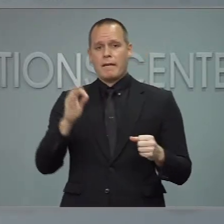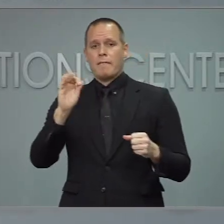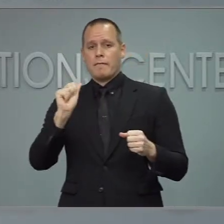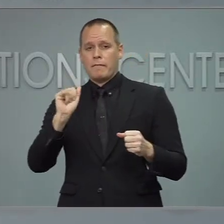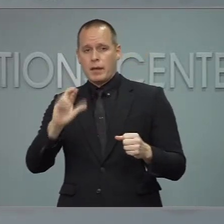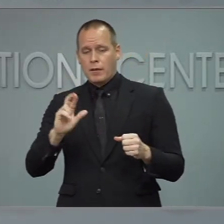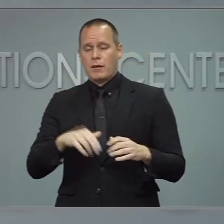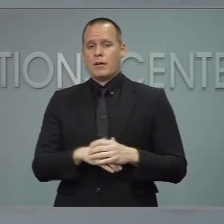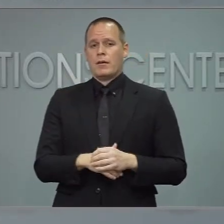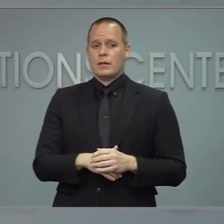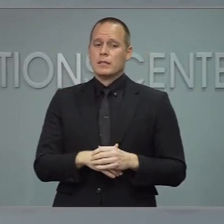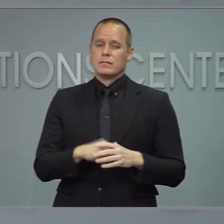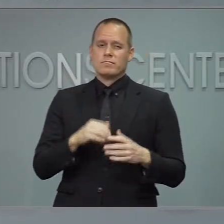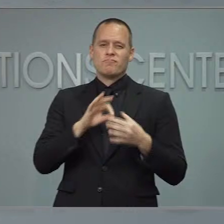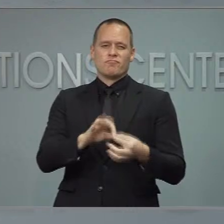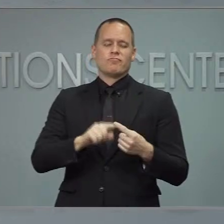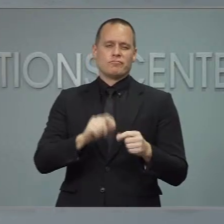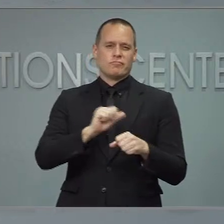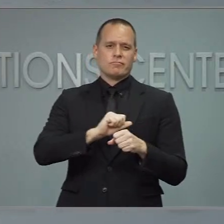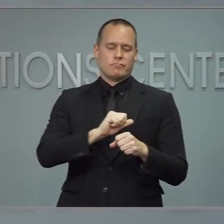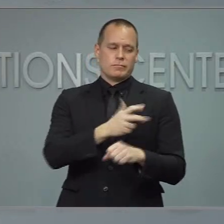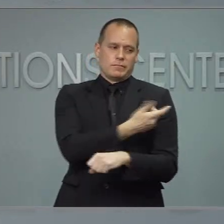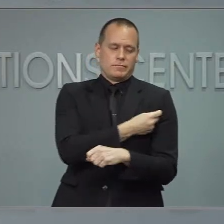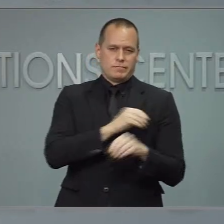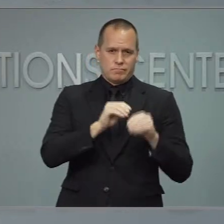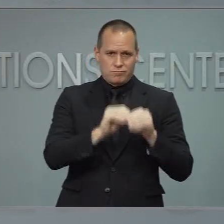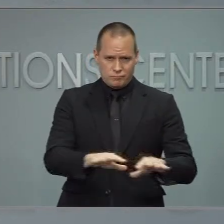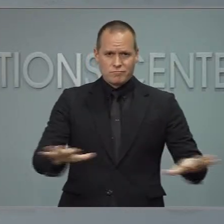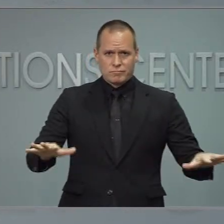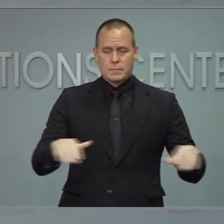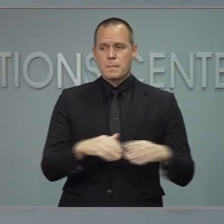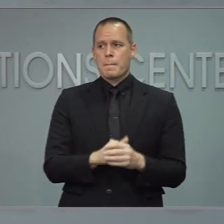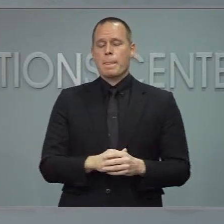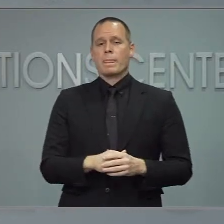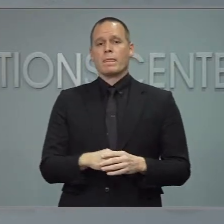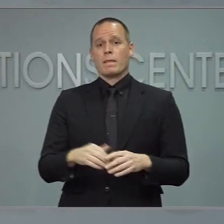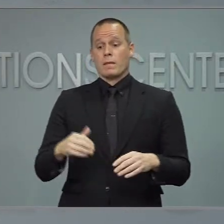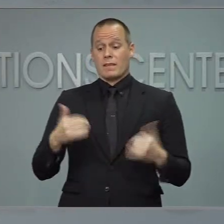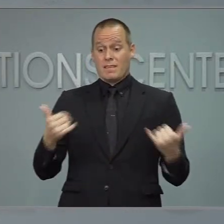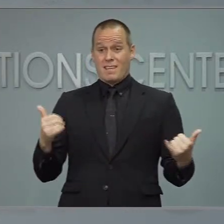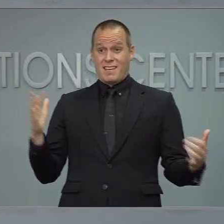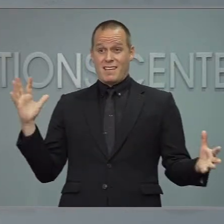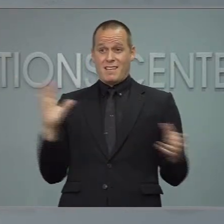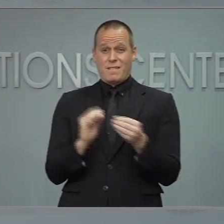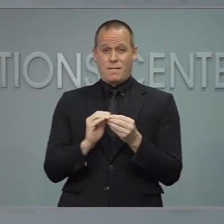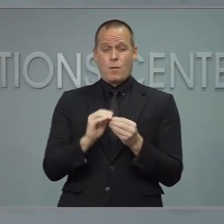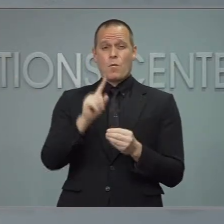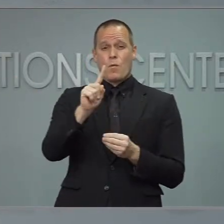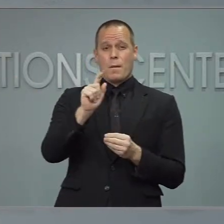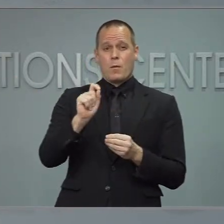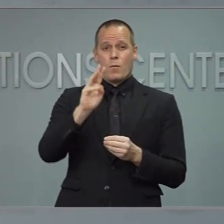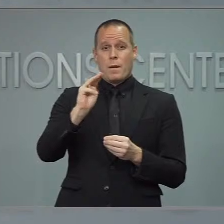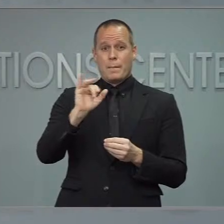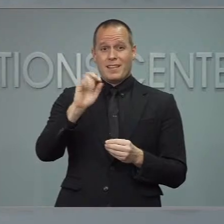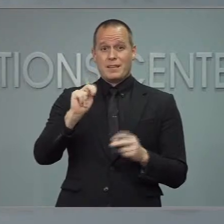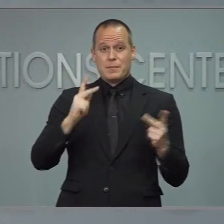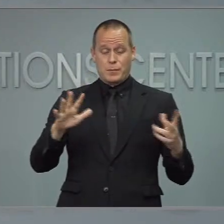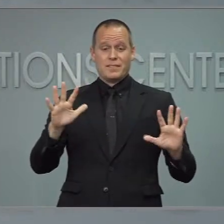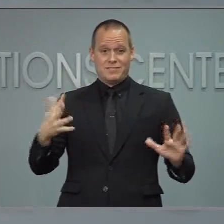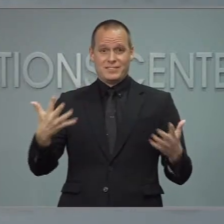vaccines. Today, I'm proud to share that our state has fully vaccinated more than 1.1 million